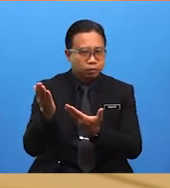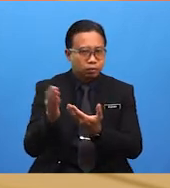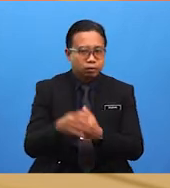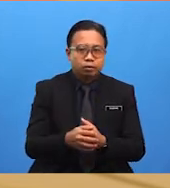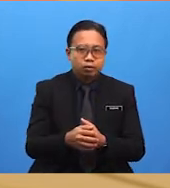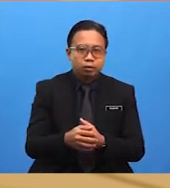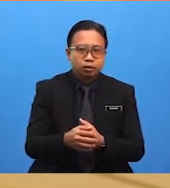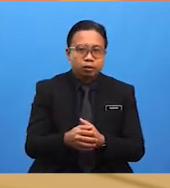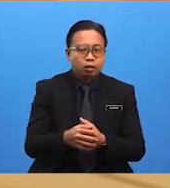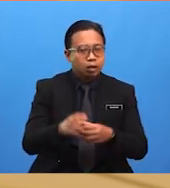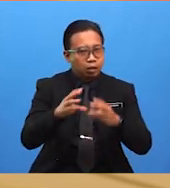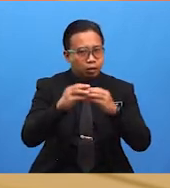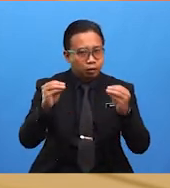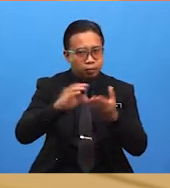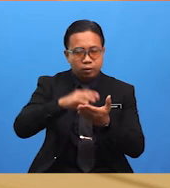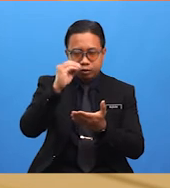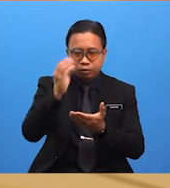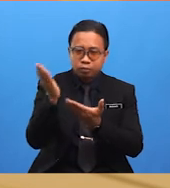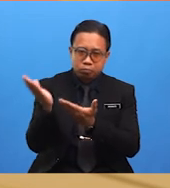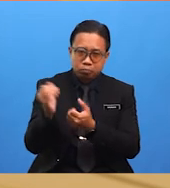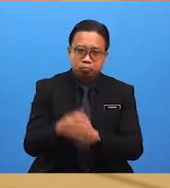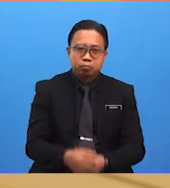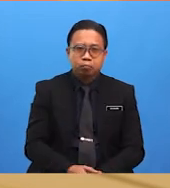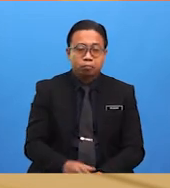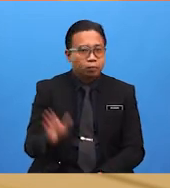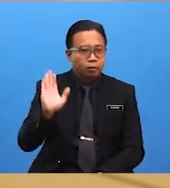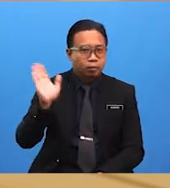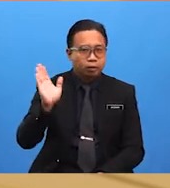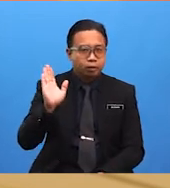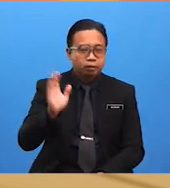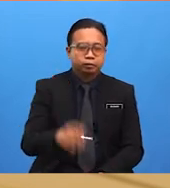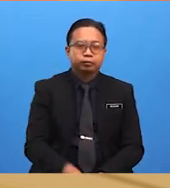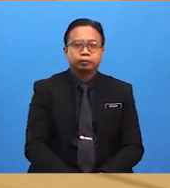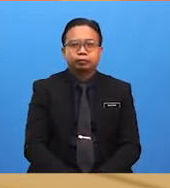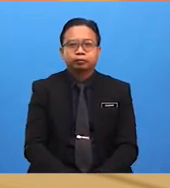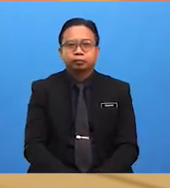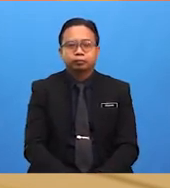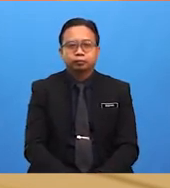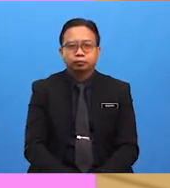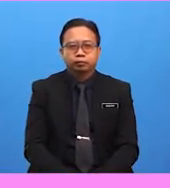logging off as Madam Jai. Bye!